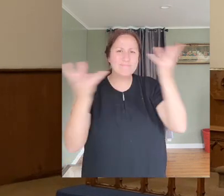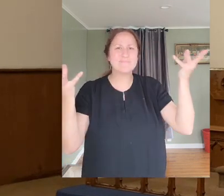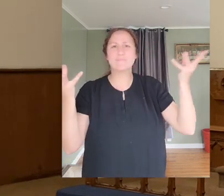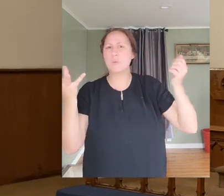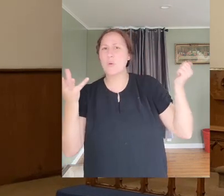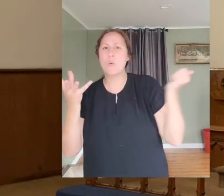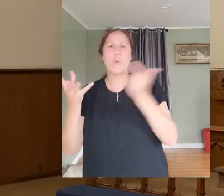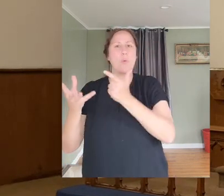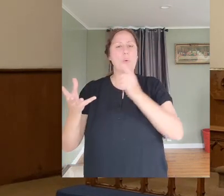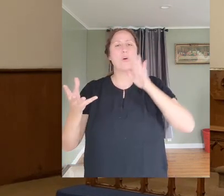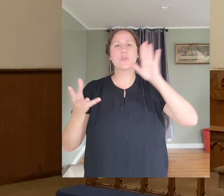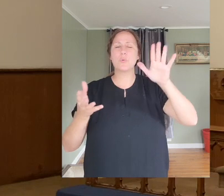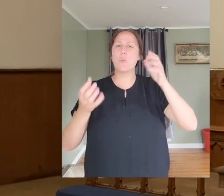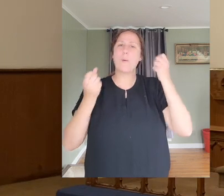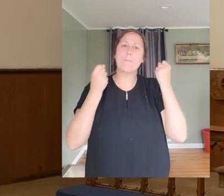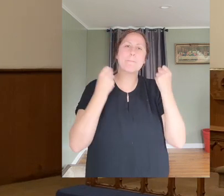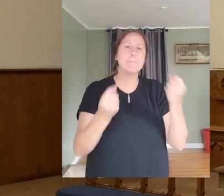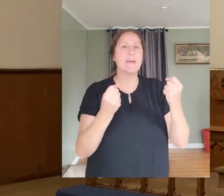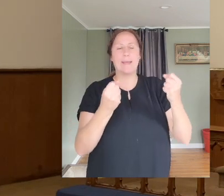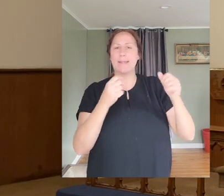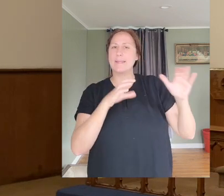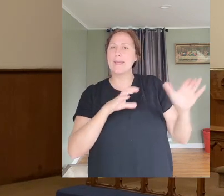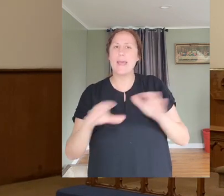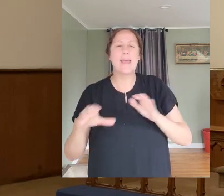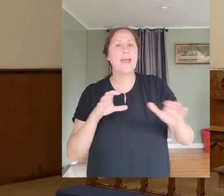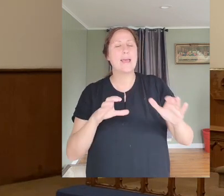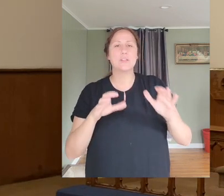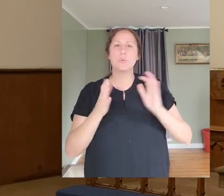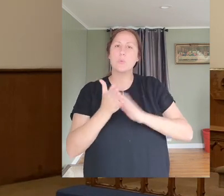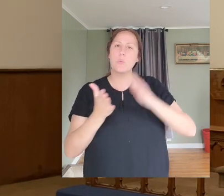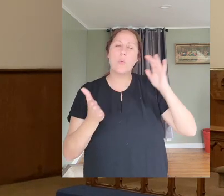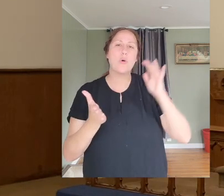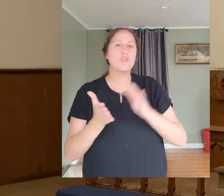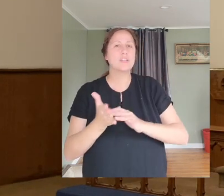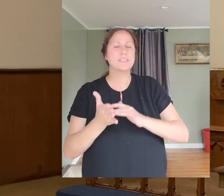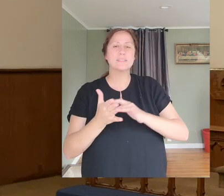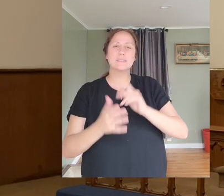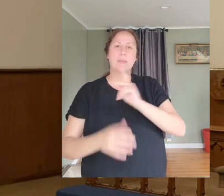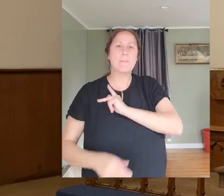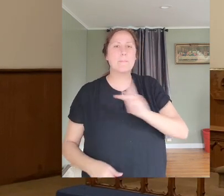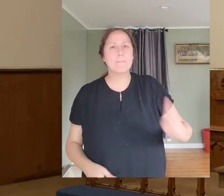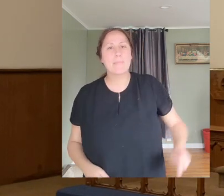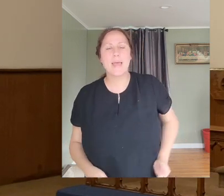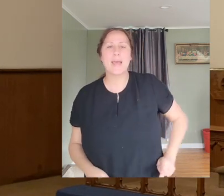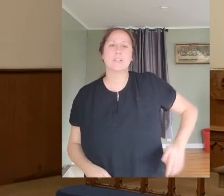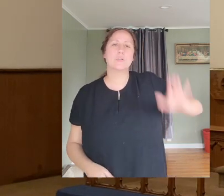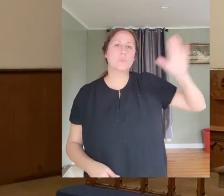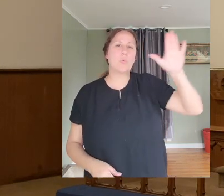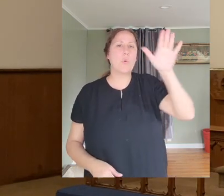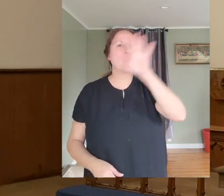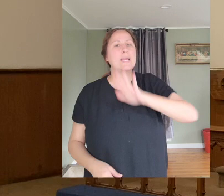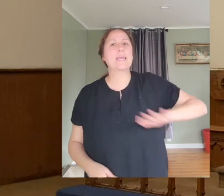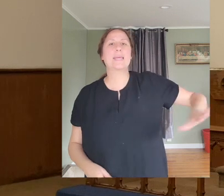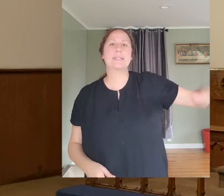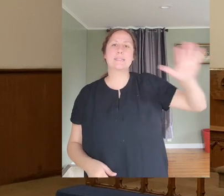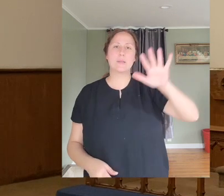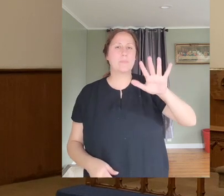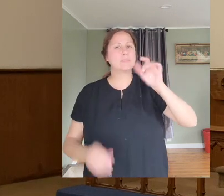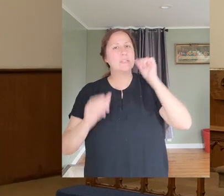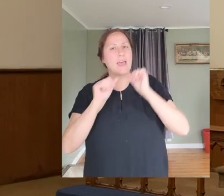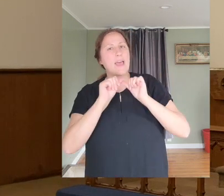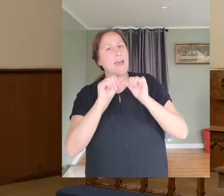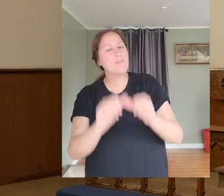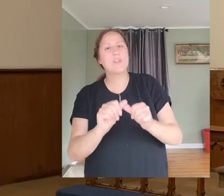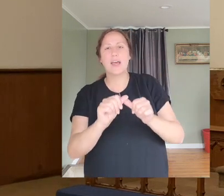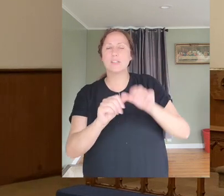acts and the glorious majesty of God's kingdom. For your kingdom is an everlasting kingdom.